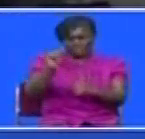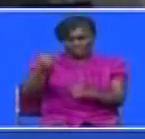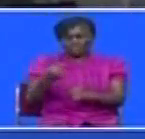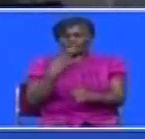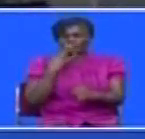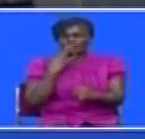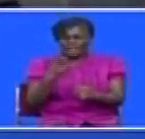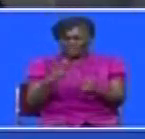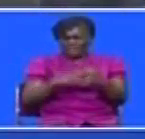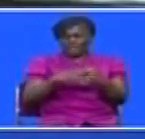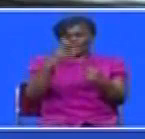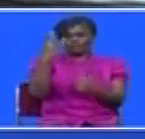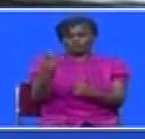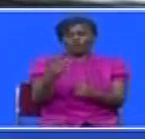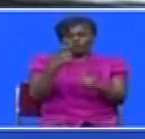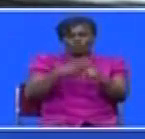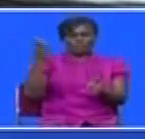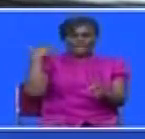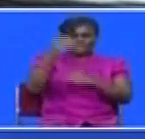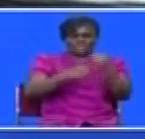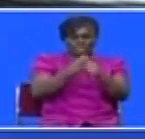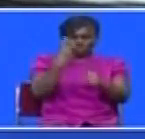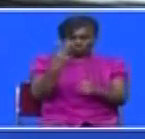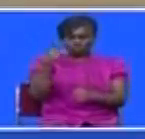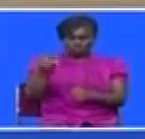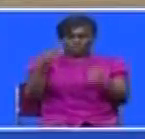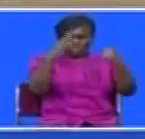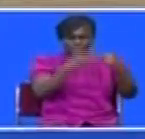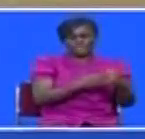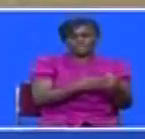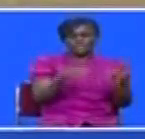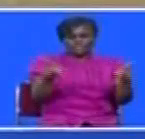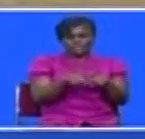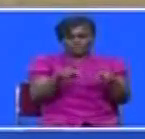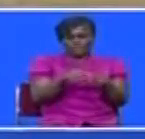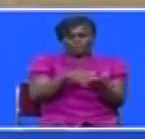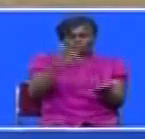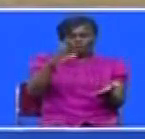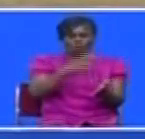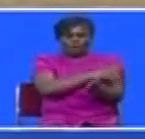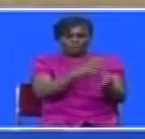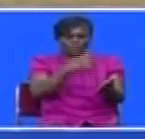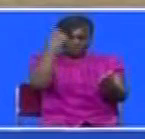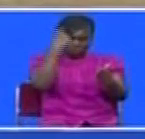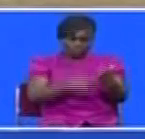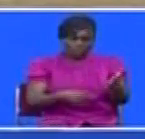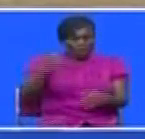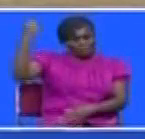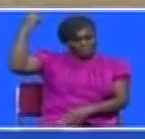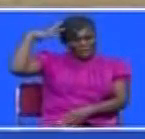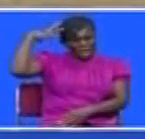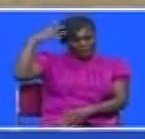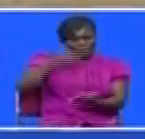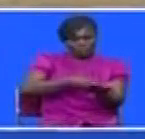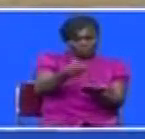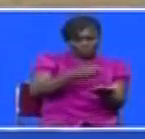3,611,904, a 30% increase from last year's 2.8 million customers. Additional capacity charges by Kenjin saw power purchase